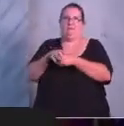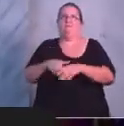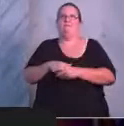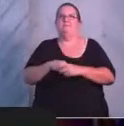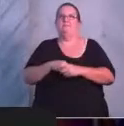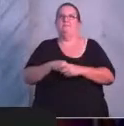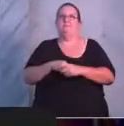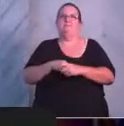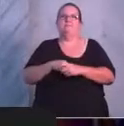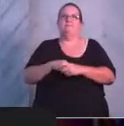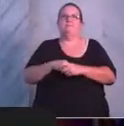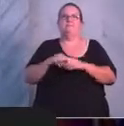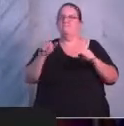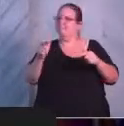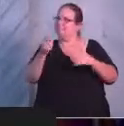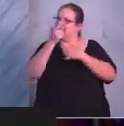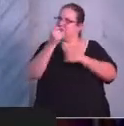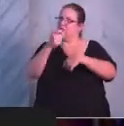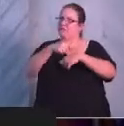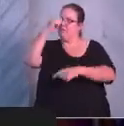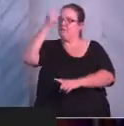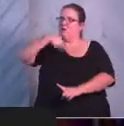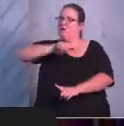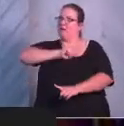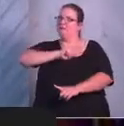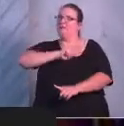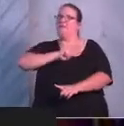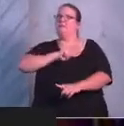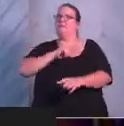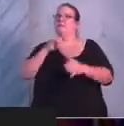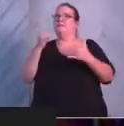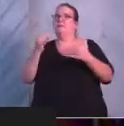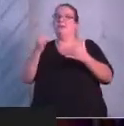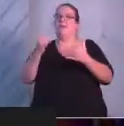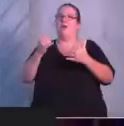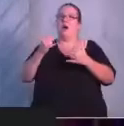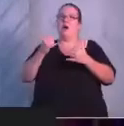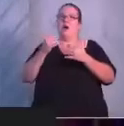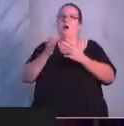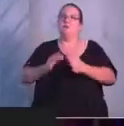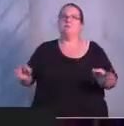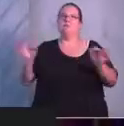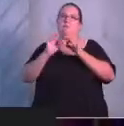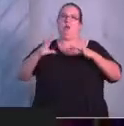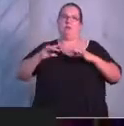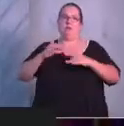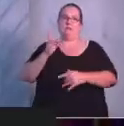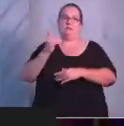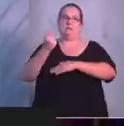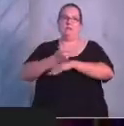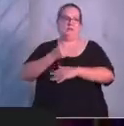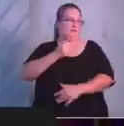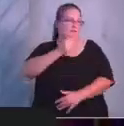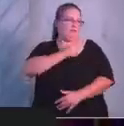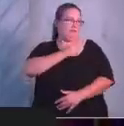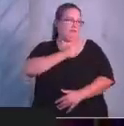an interesting time for us because we're in the midst of our high holidays or days of awe. So it's a